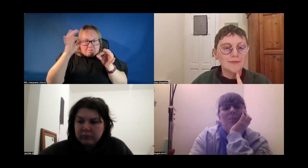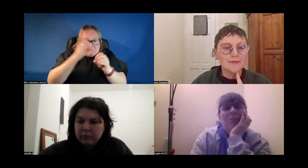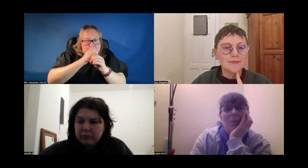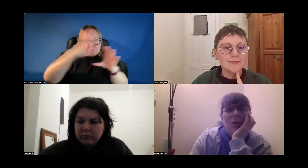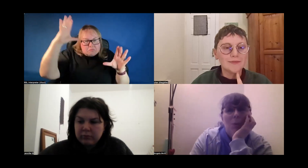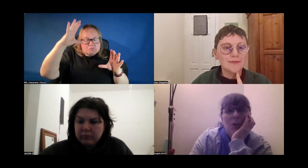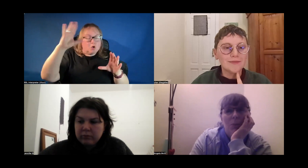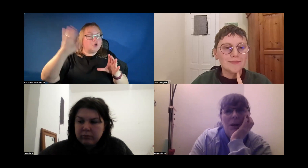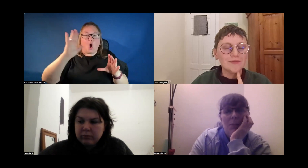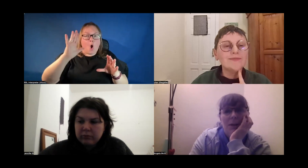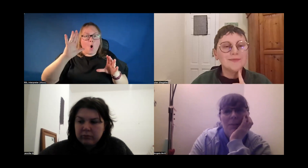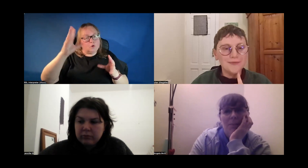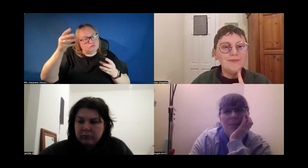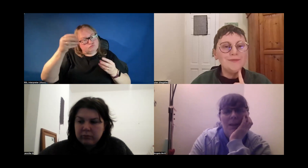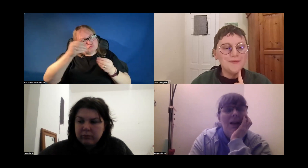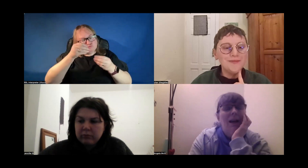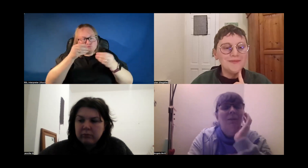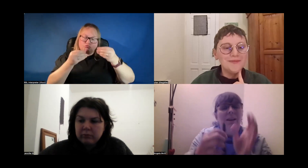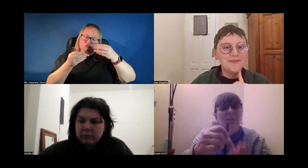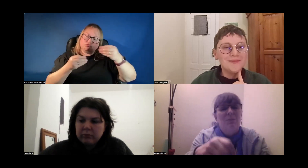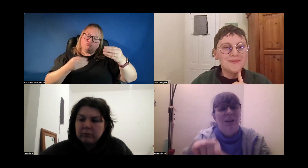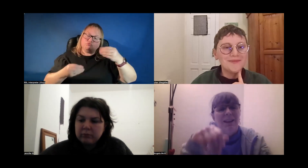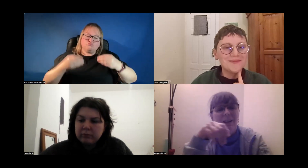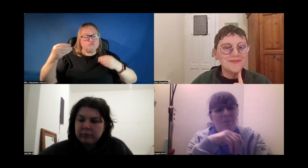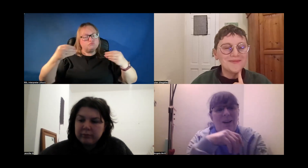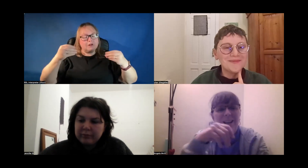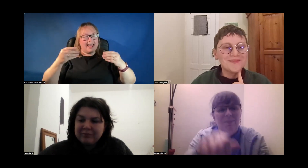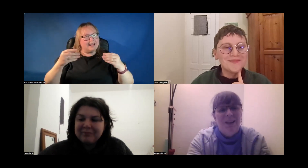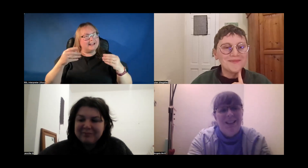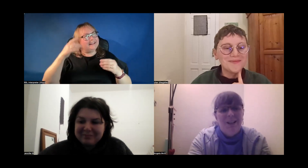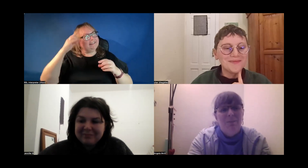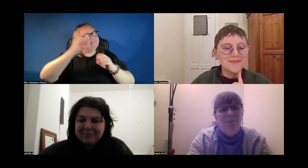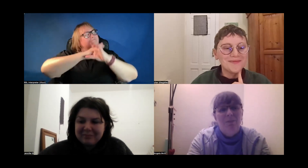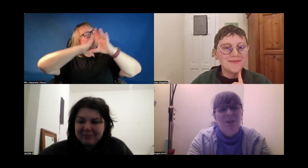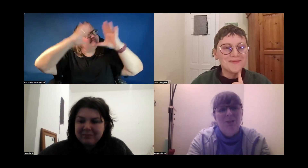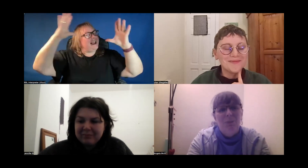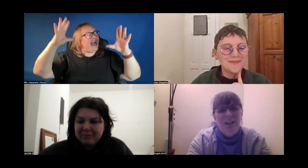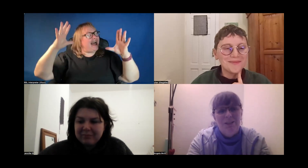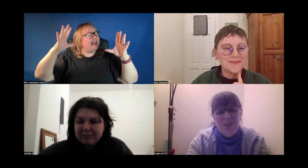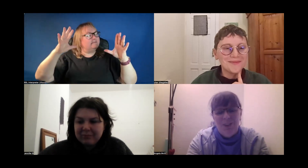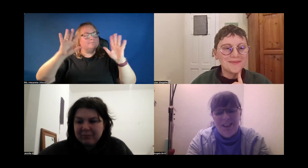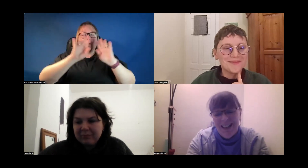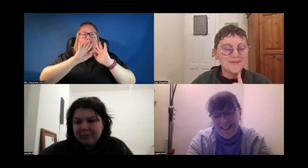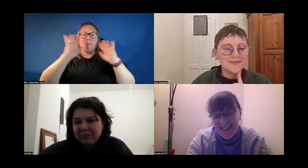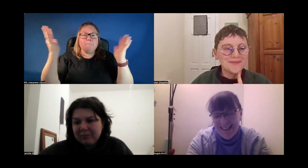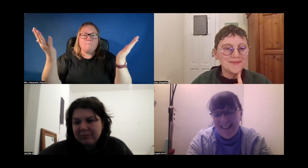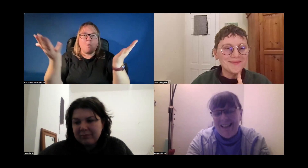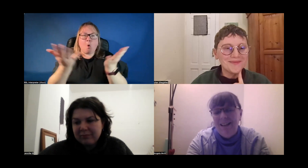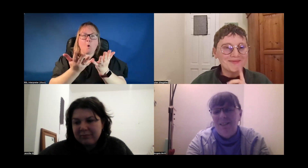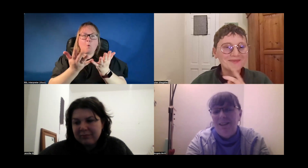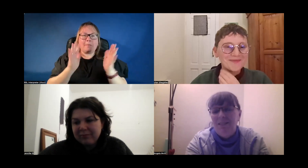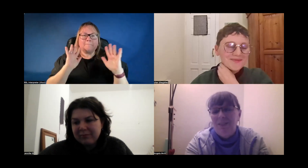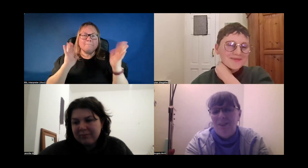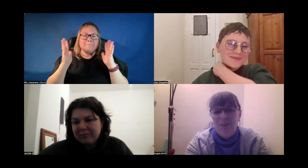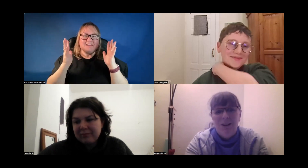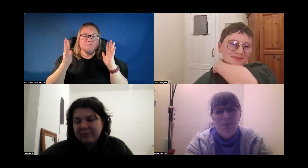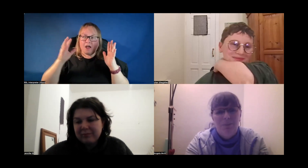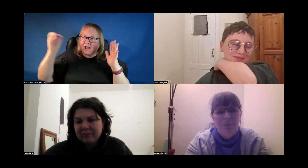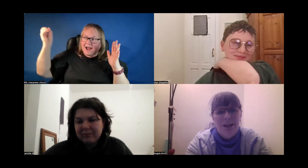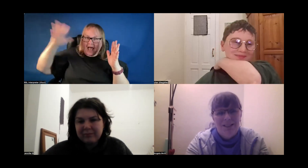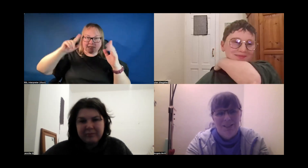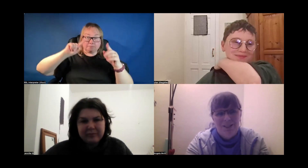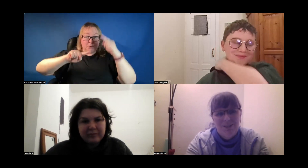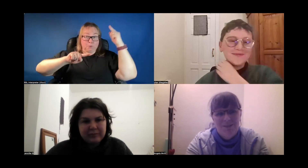of mirror ball, maybe. Anyway, that was my my little visual metaphor there that I found